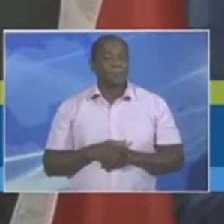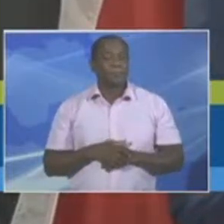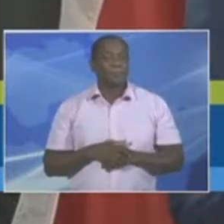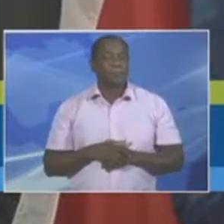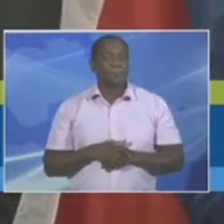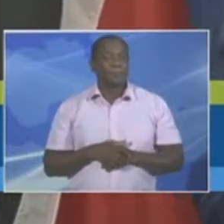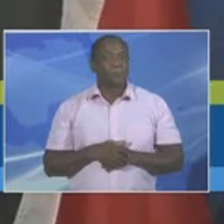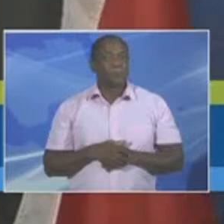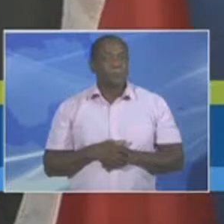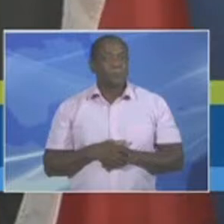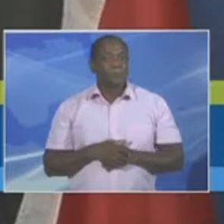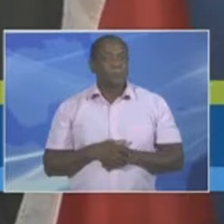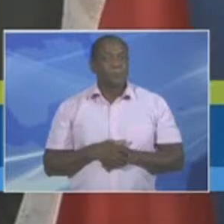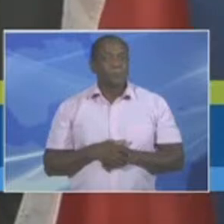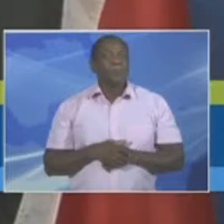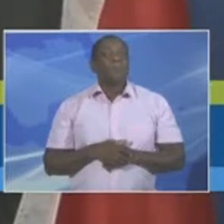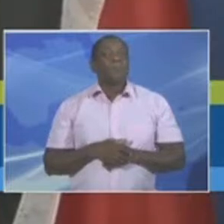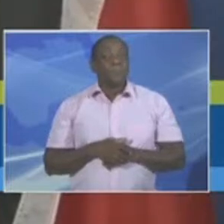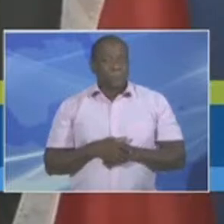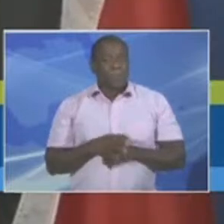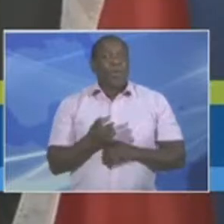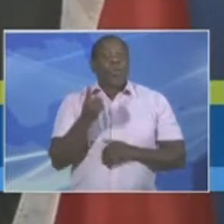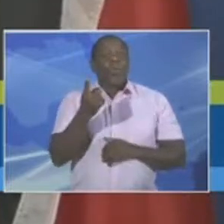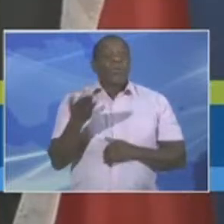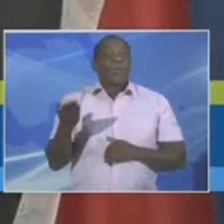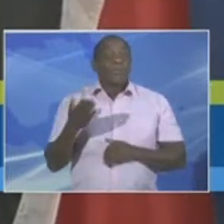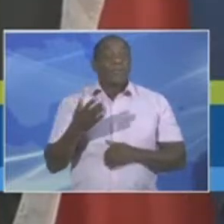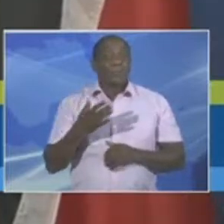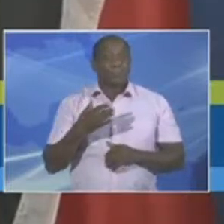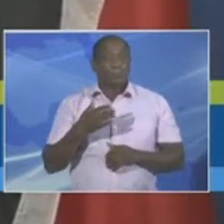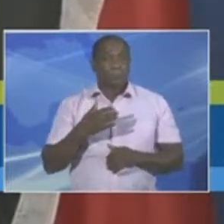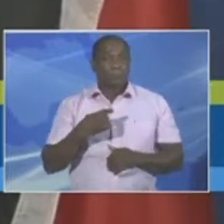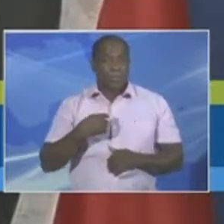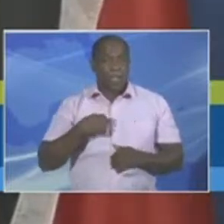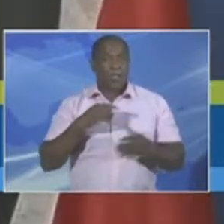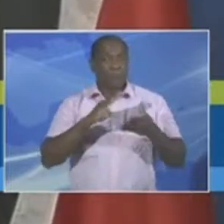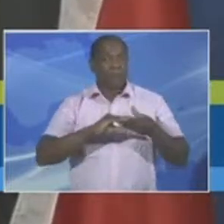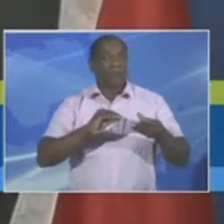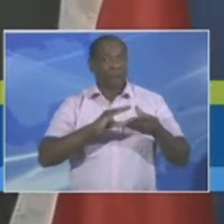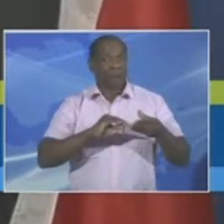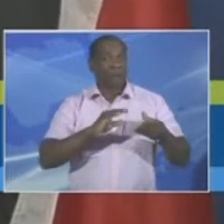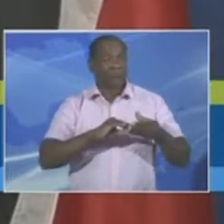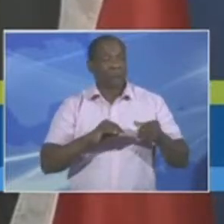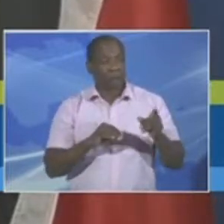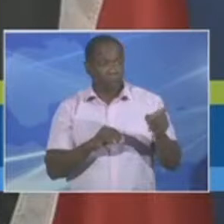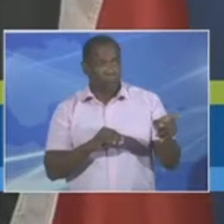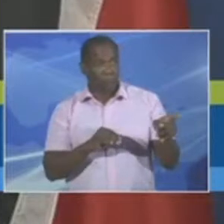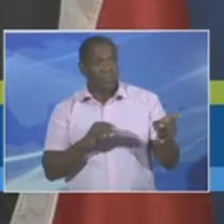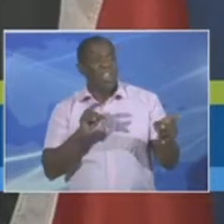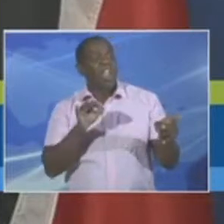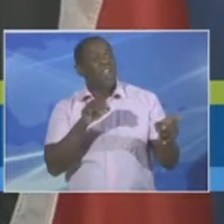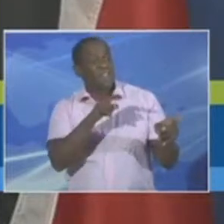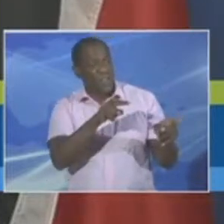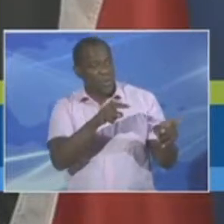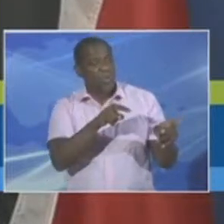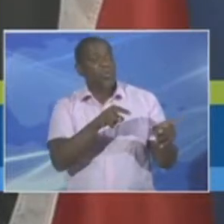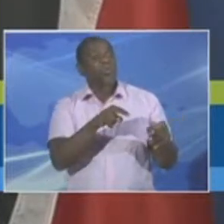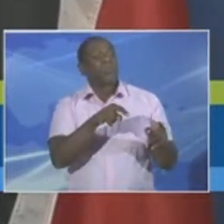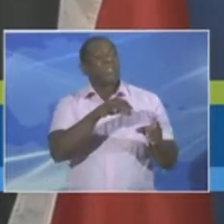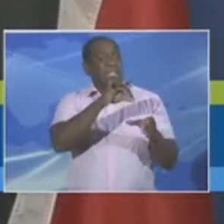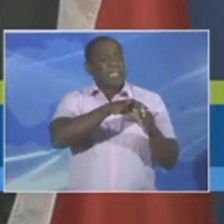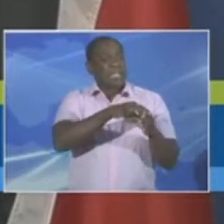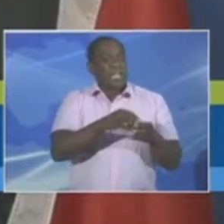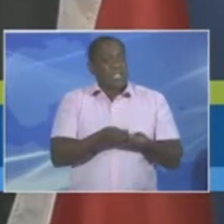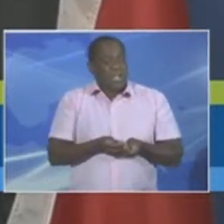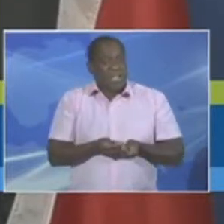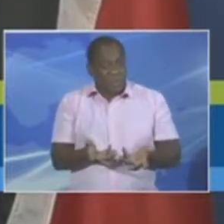there was one thing I said to my colleague at the time, who was the President of Guyana. I said, if you have lost this election, lose